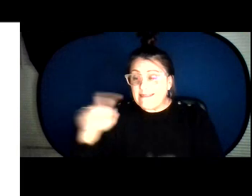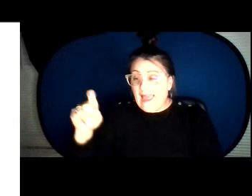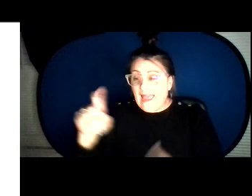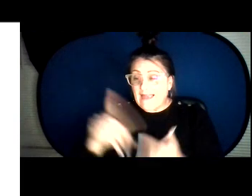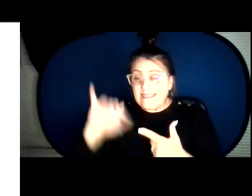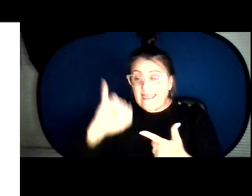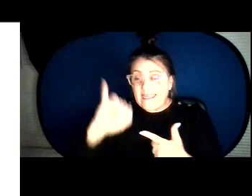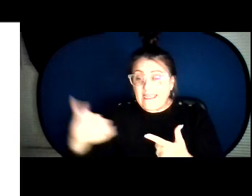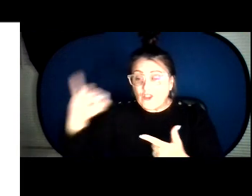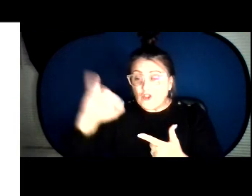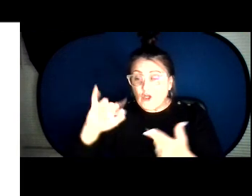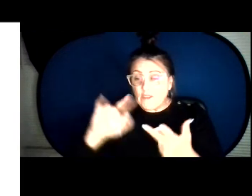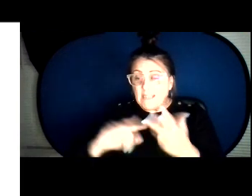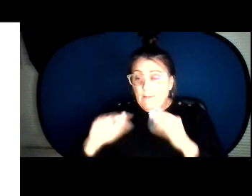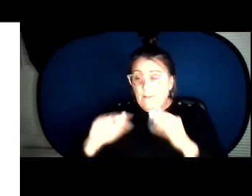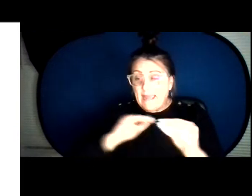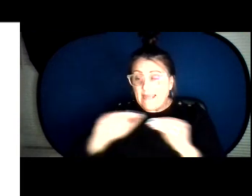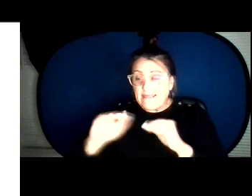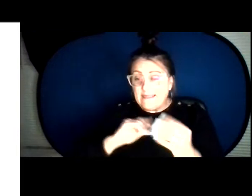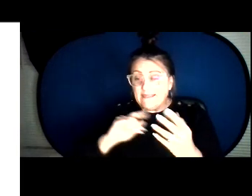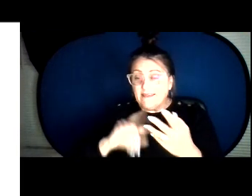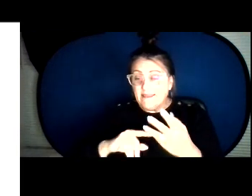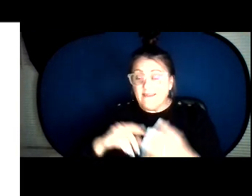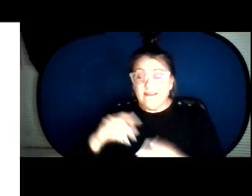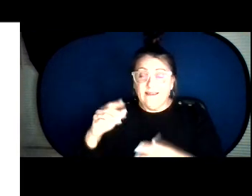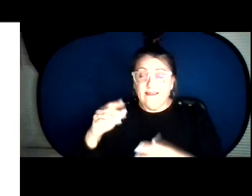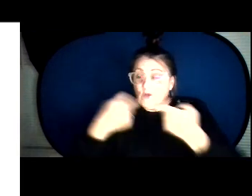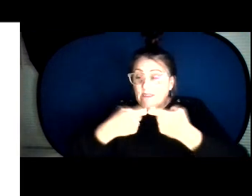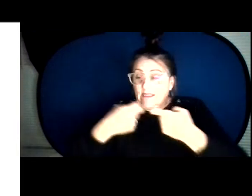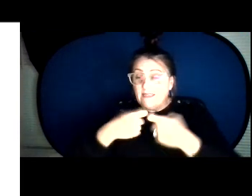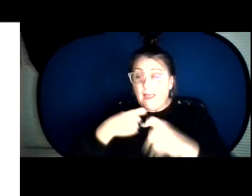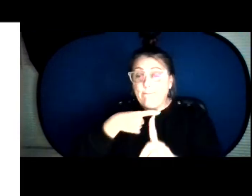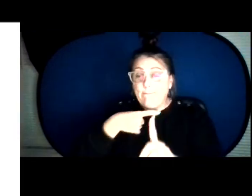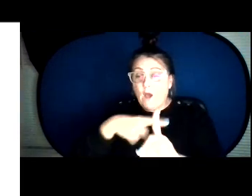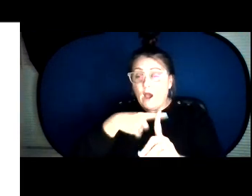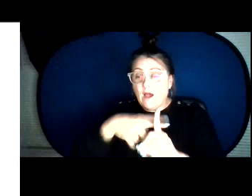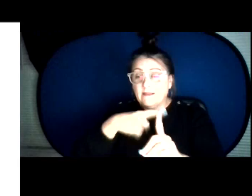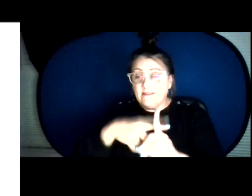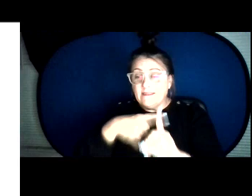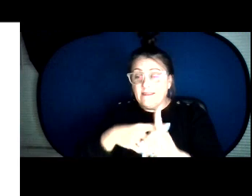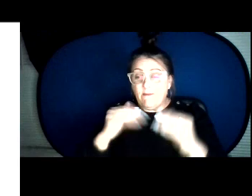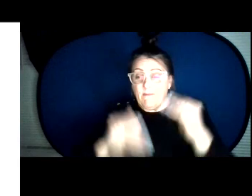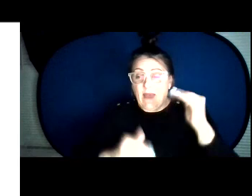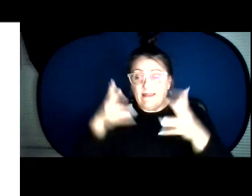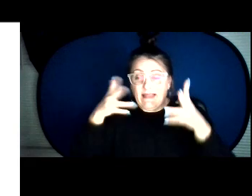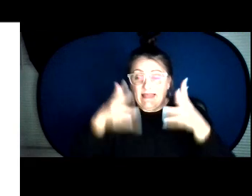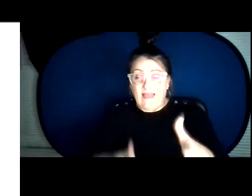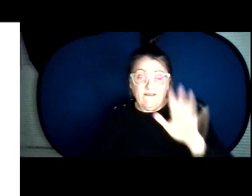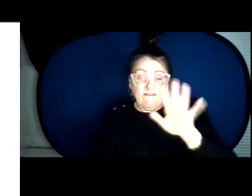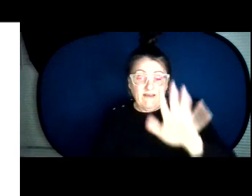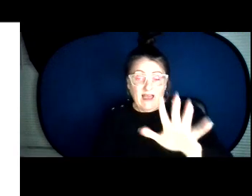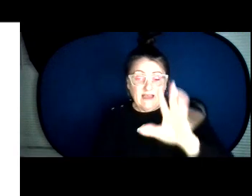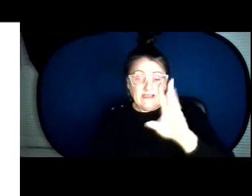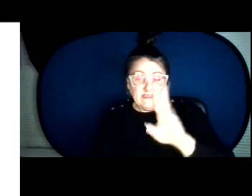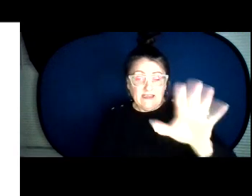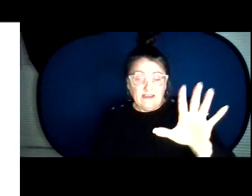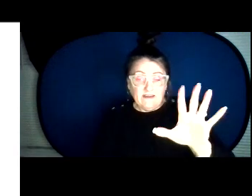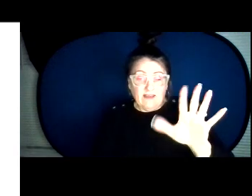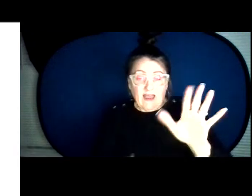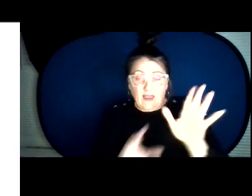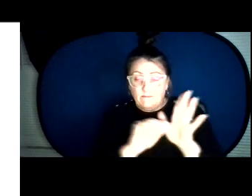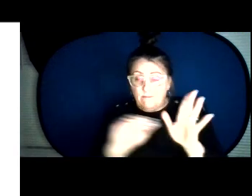and utilities, there's a positive balance remaining of $565. This amount is then plugged into a formula to